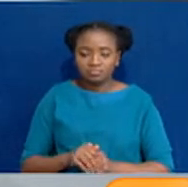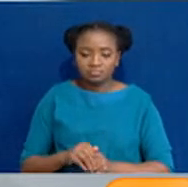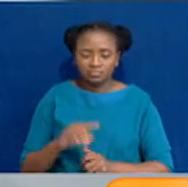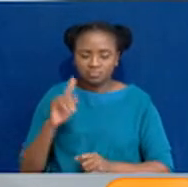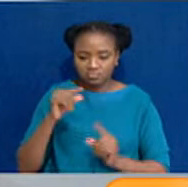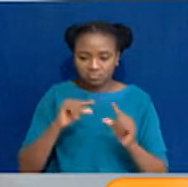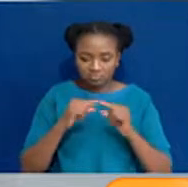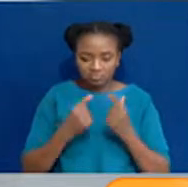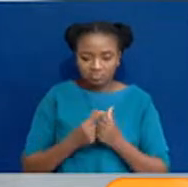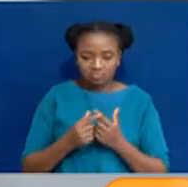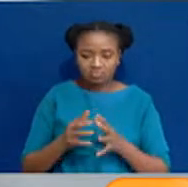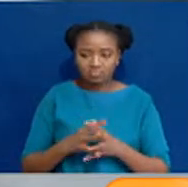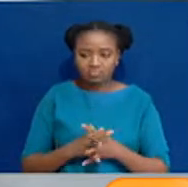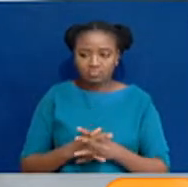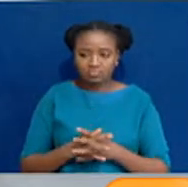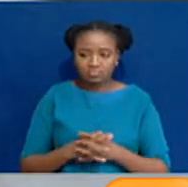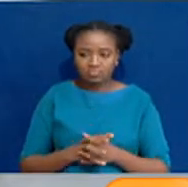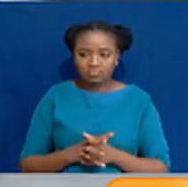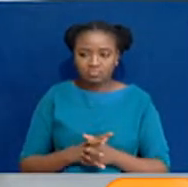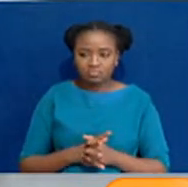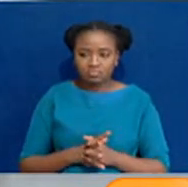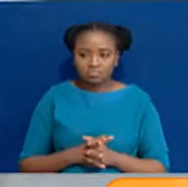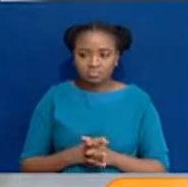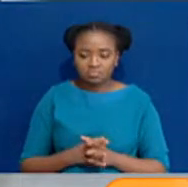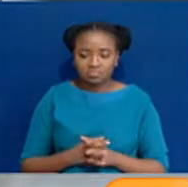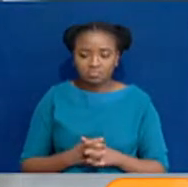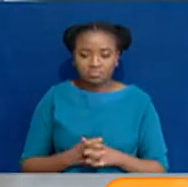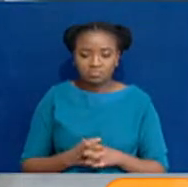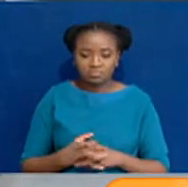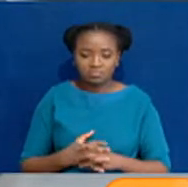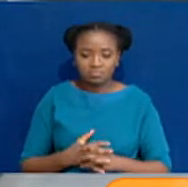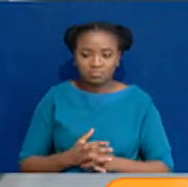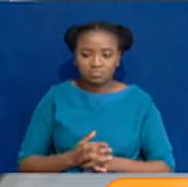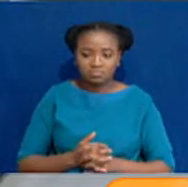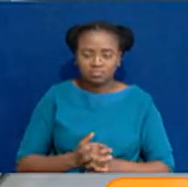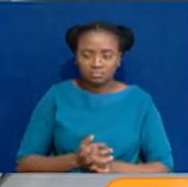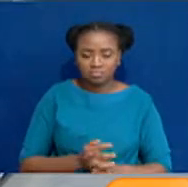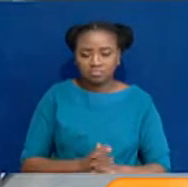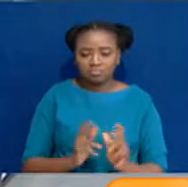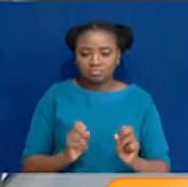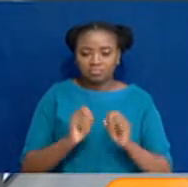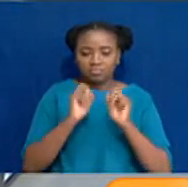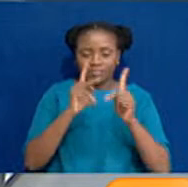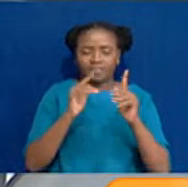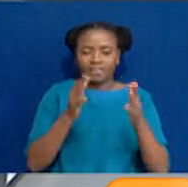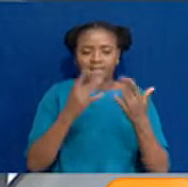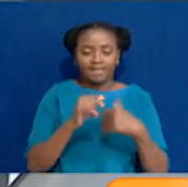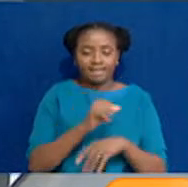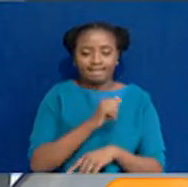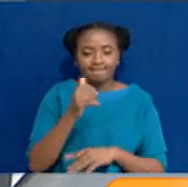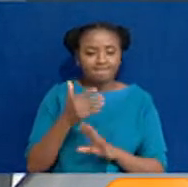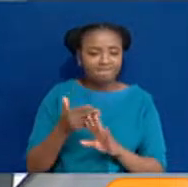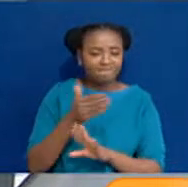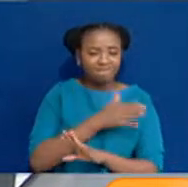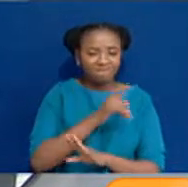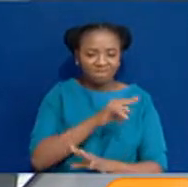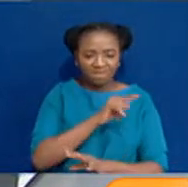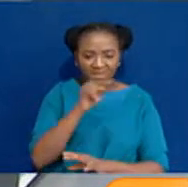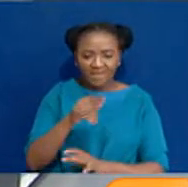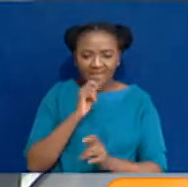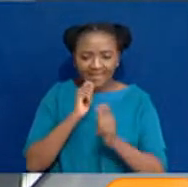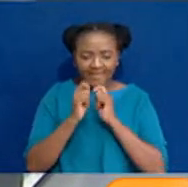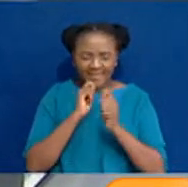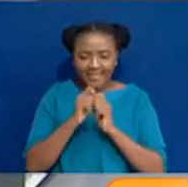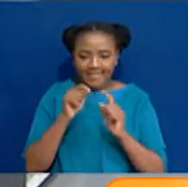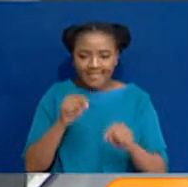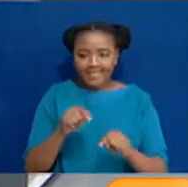at $40 per unit. Okay. Yeah. Let's talk about something else here. The last time you were here, Waziri, you said